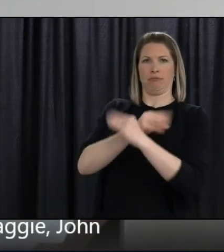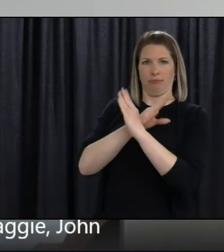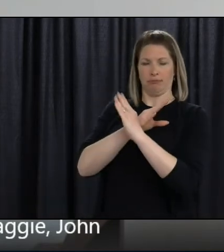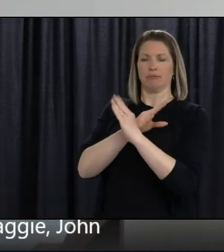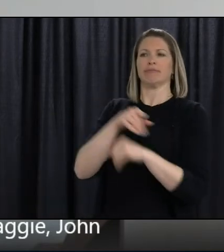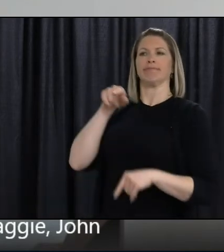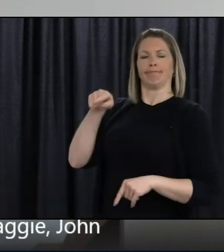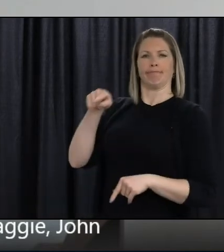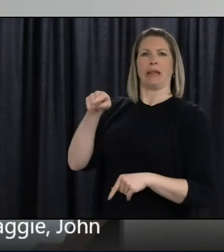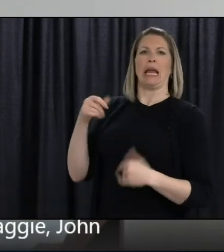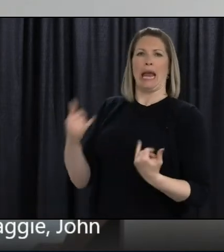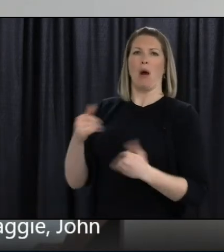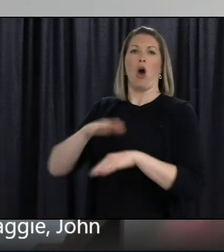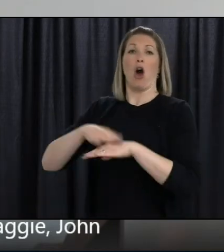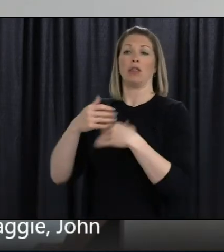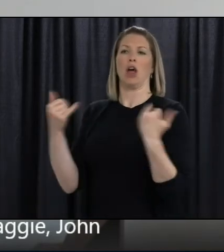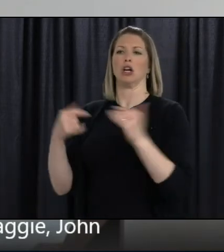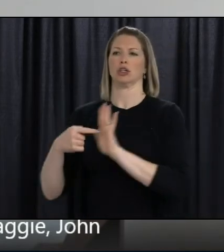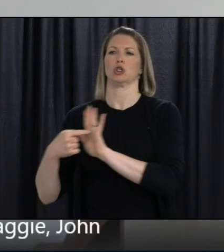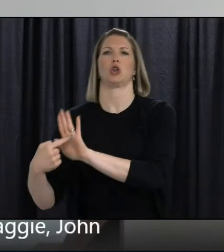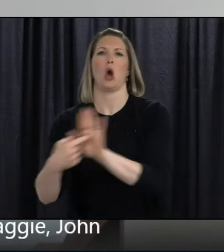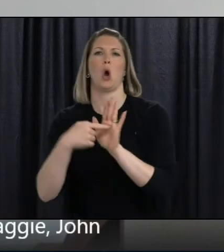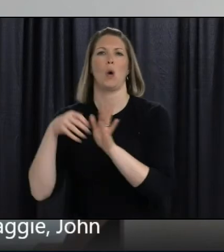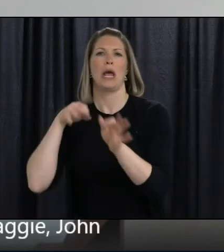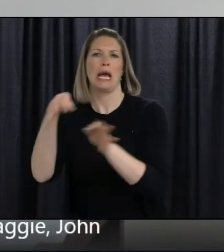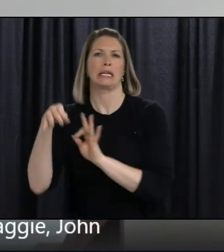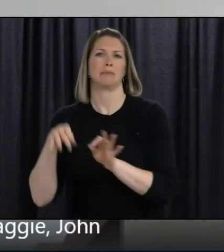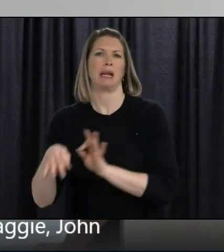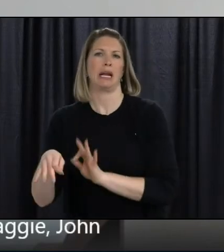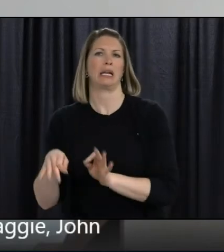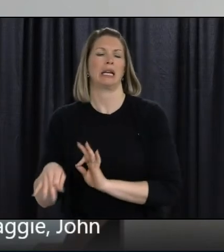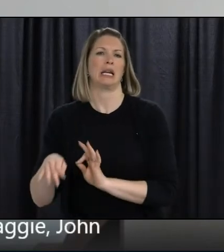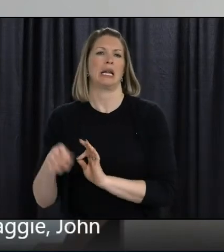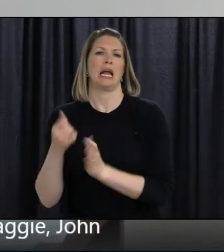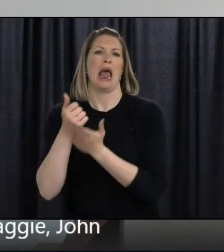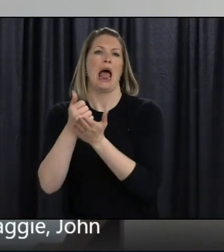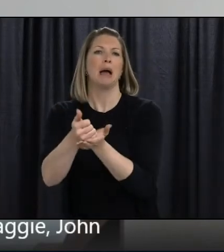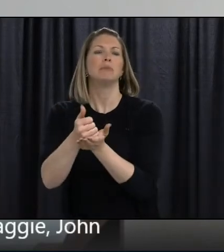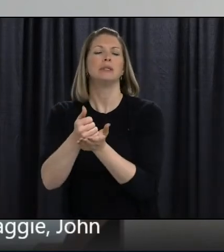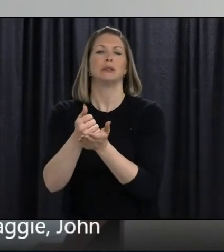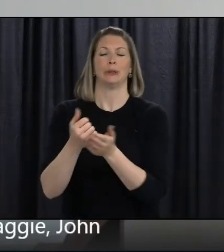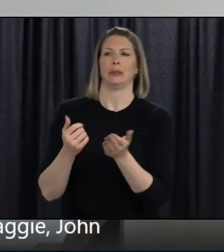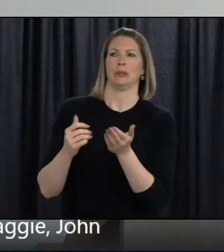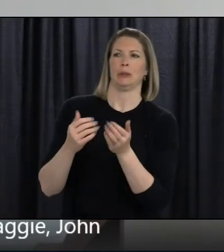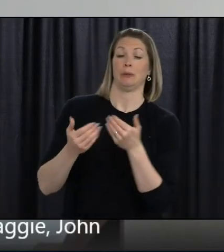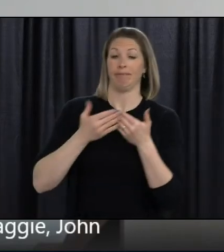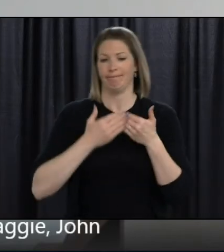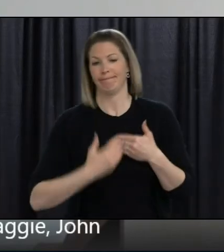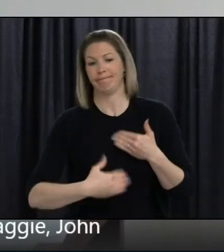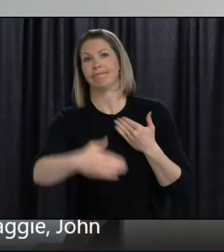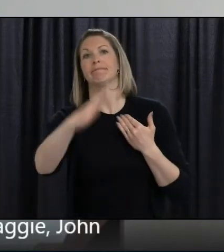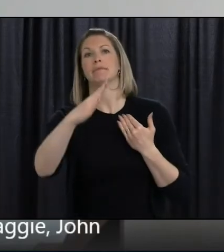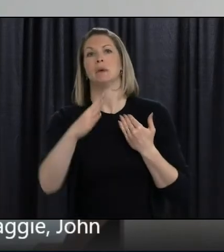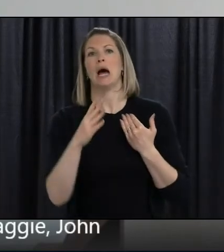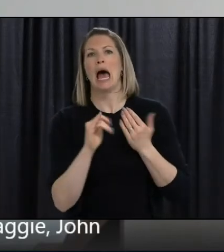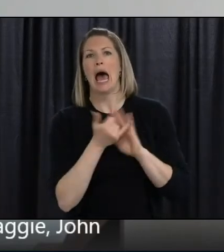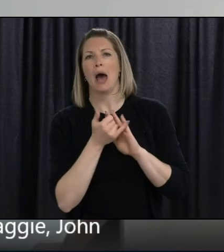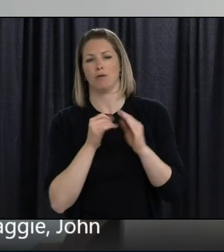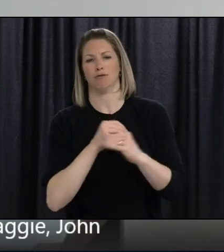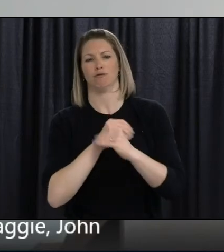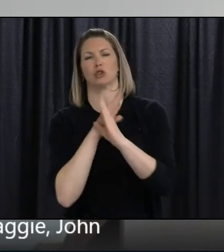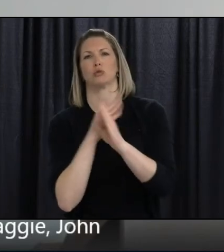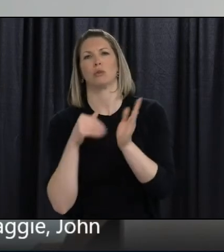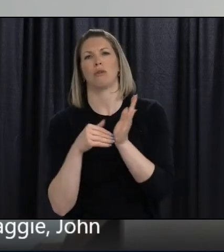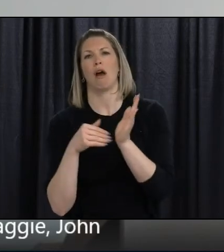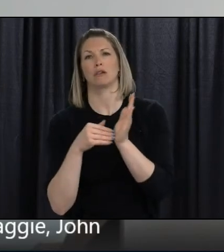tool in bringing our healthcare system another step forward to a new way of life, adapting to COVID.